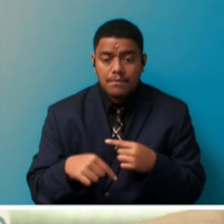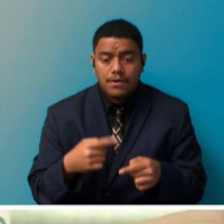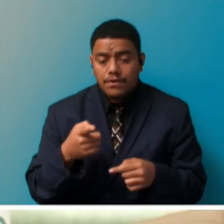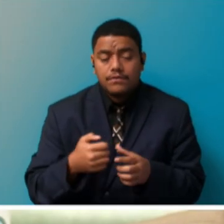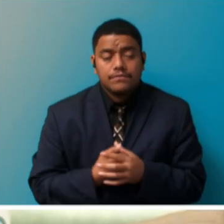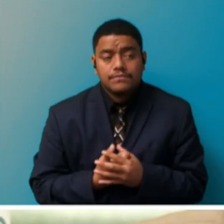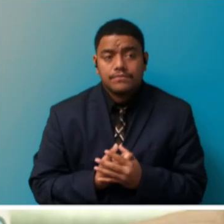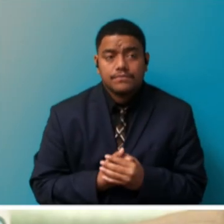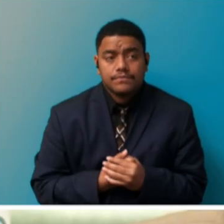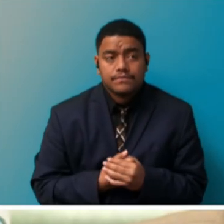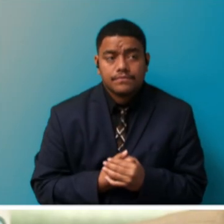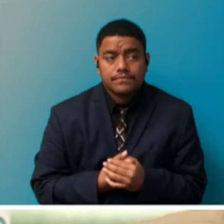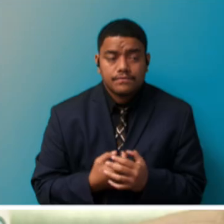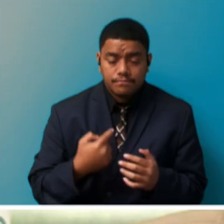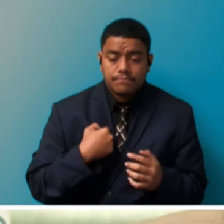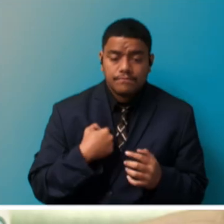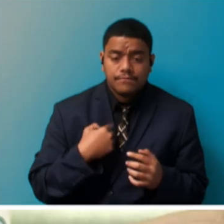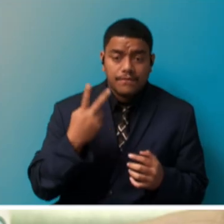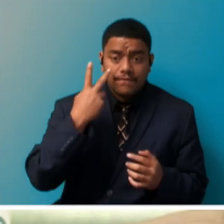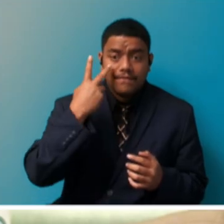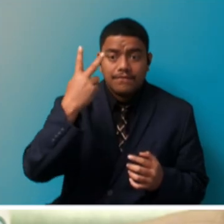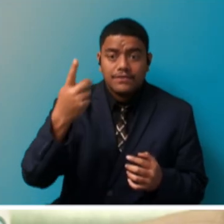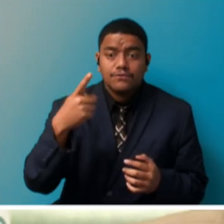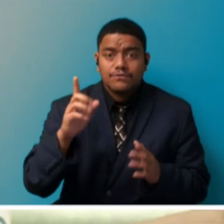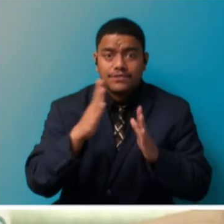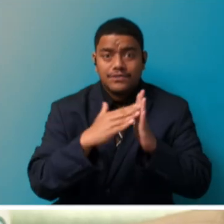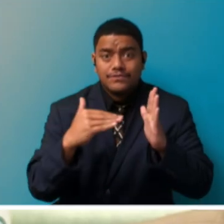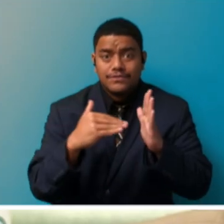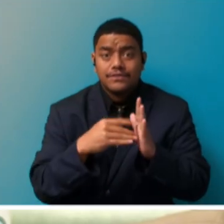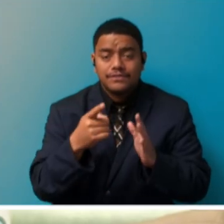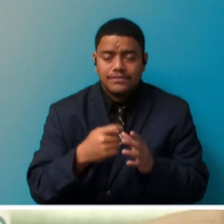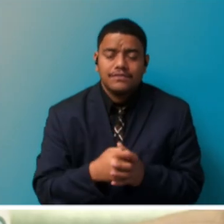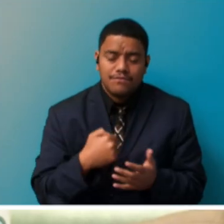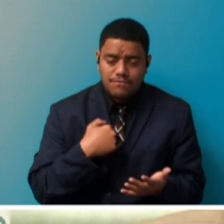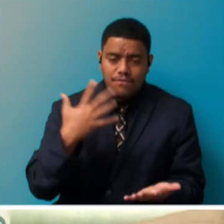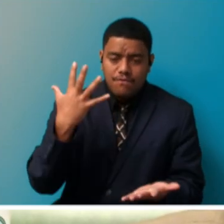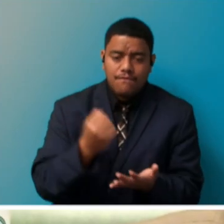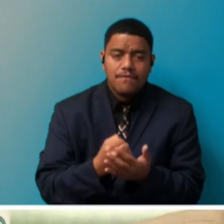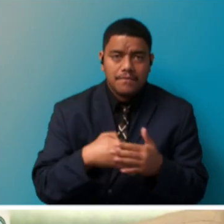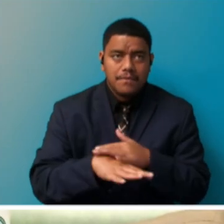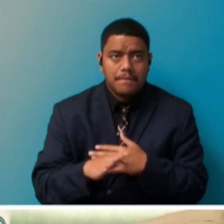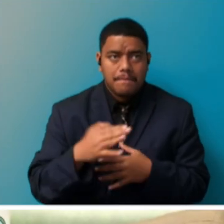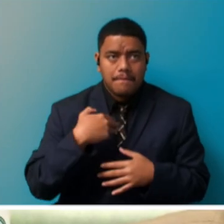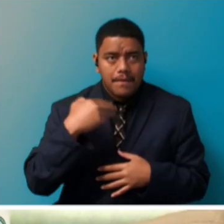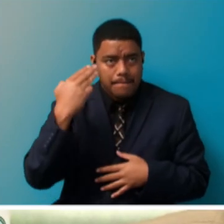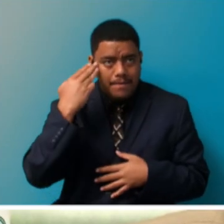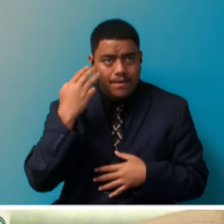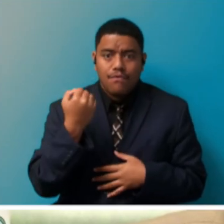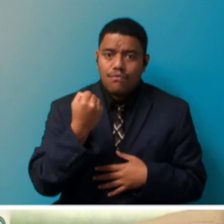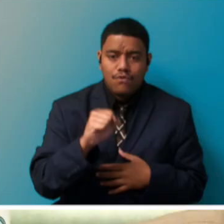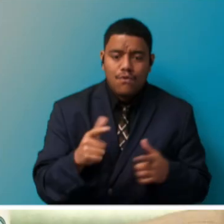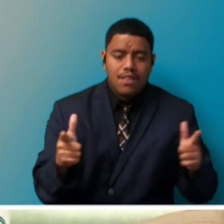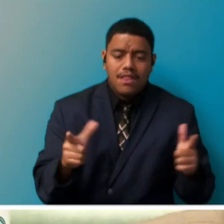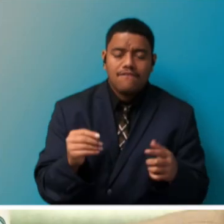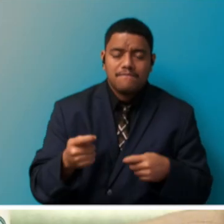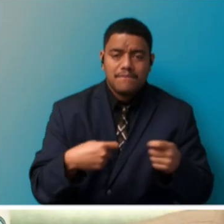Speaker. My recent visit to New Zealand has certainly confirmed in my mind that there is no lack of market